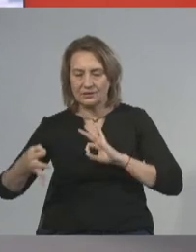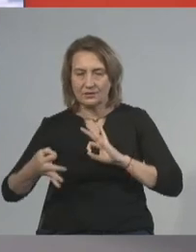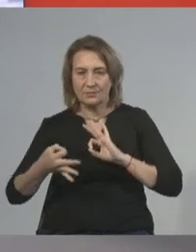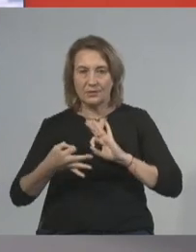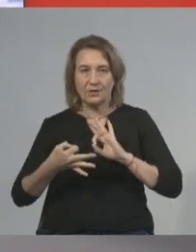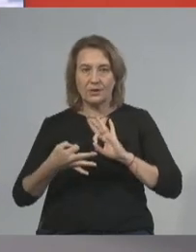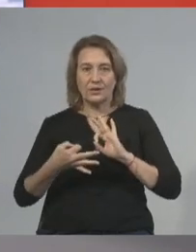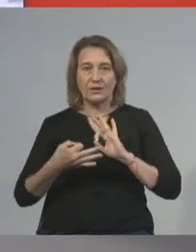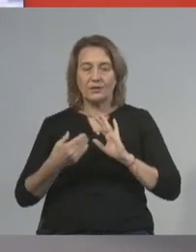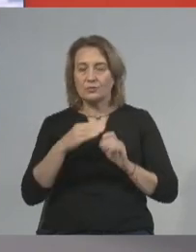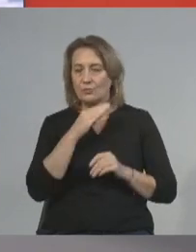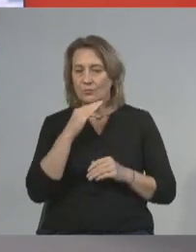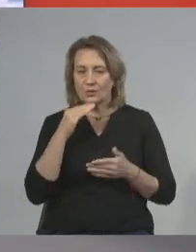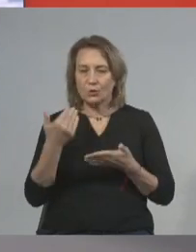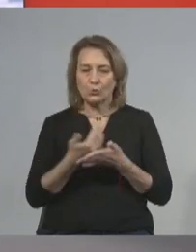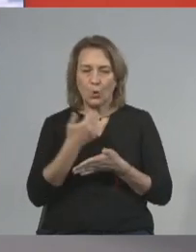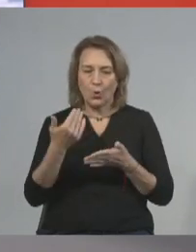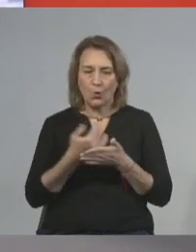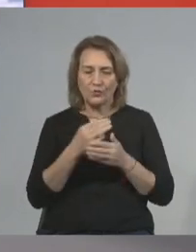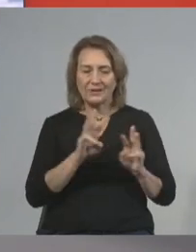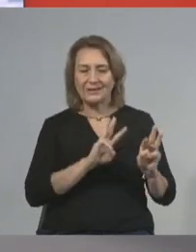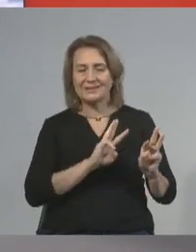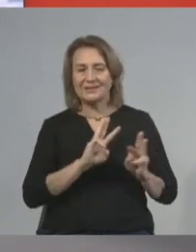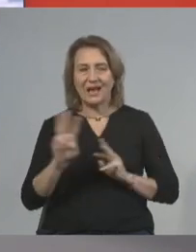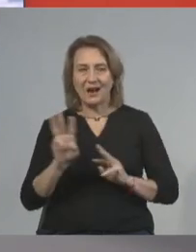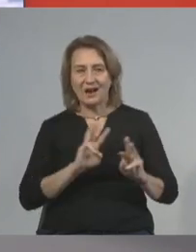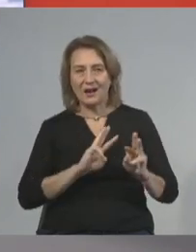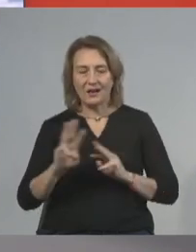made a search using keywords